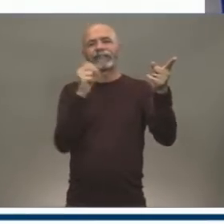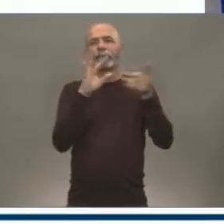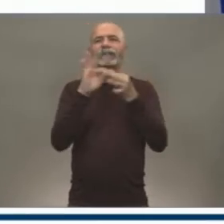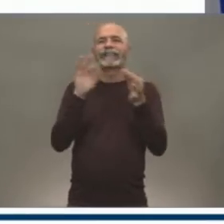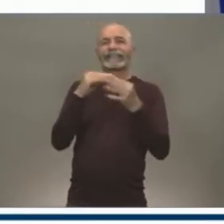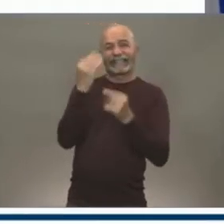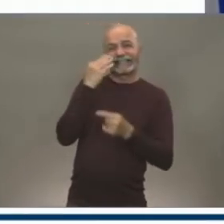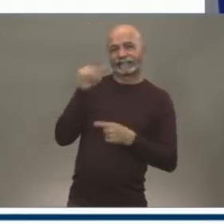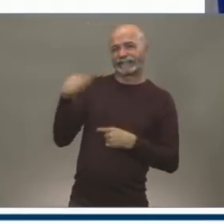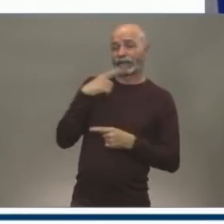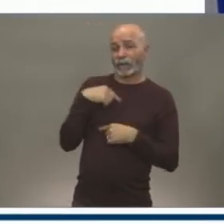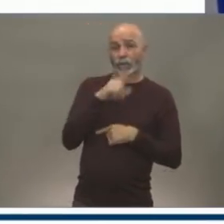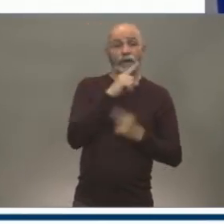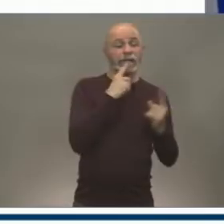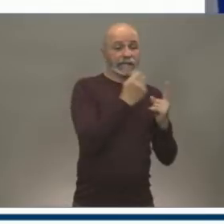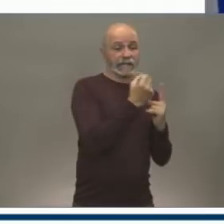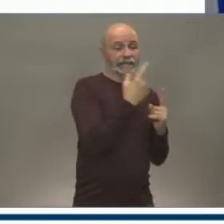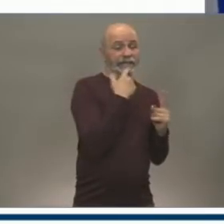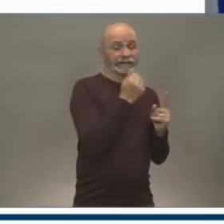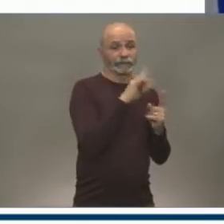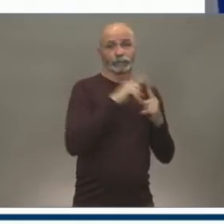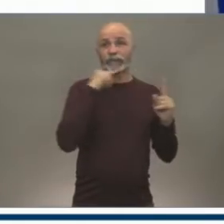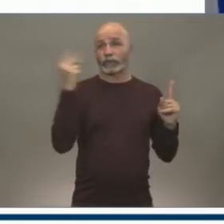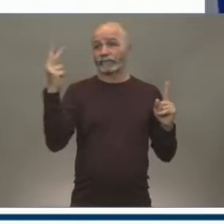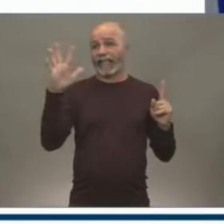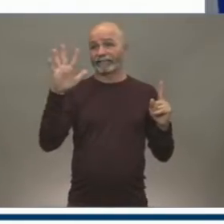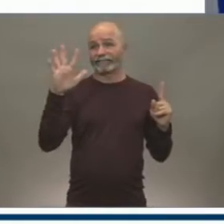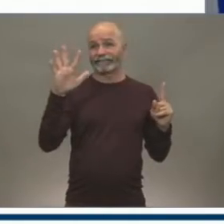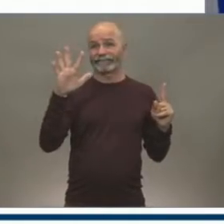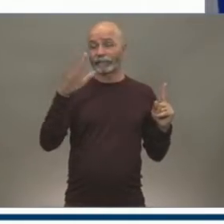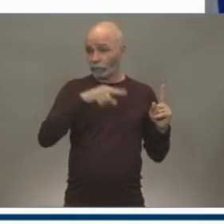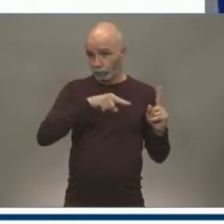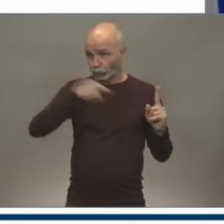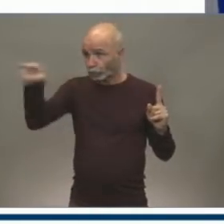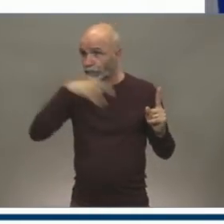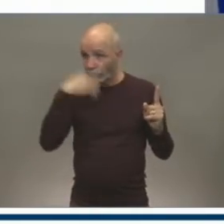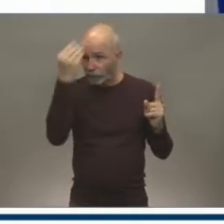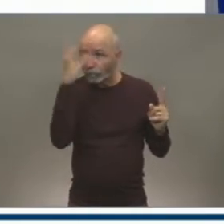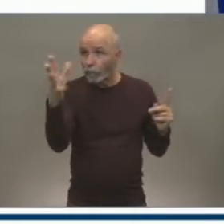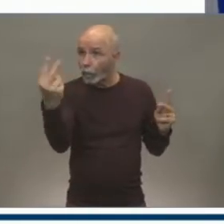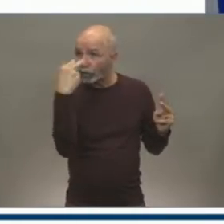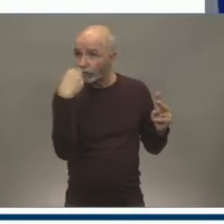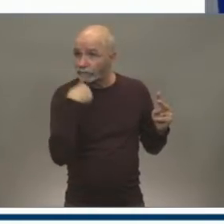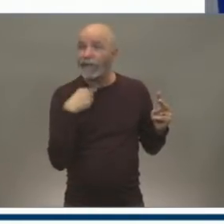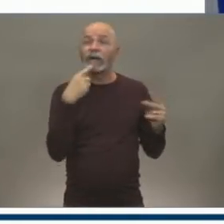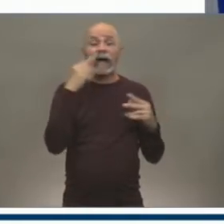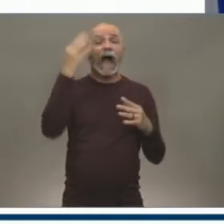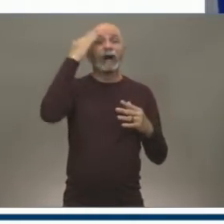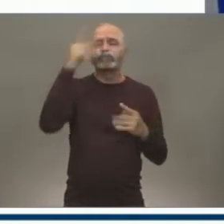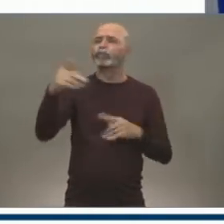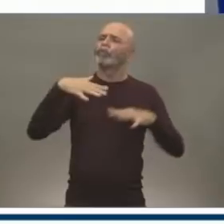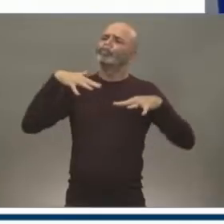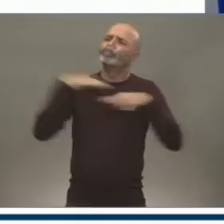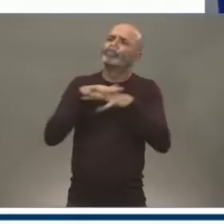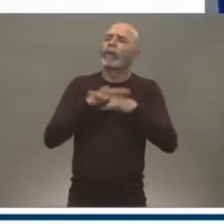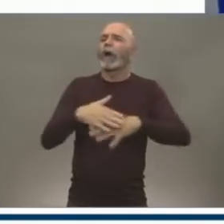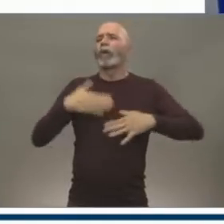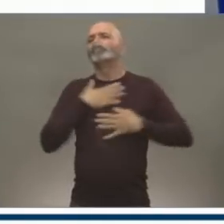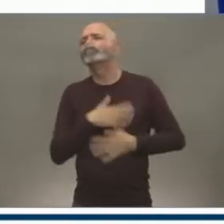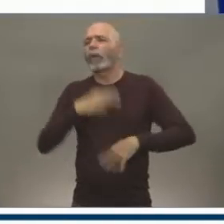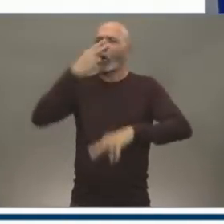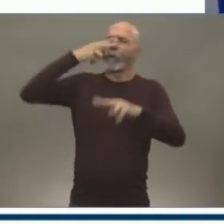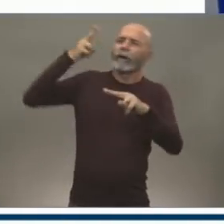to you directly if I can. You are a very social group, and I know that we've asked you to stay home and keep your distance from your friends. It hasn't been